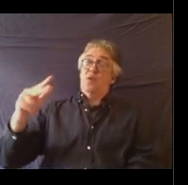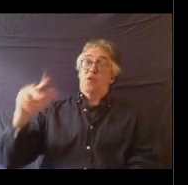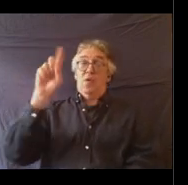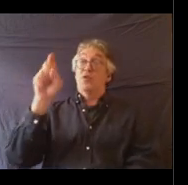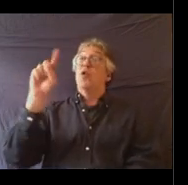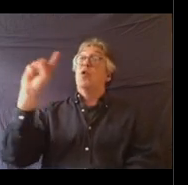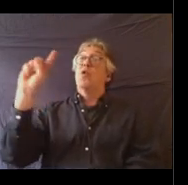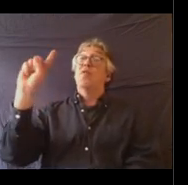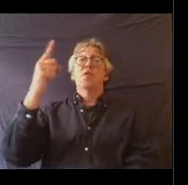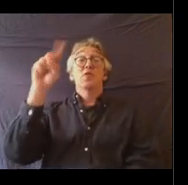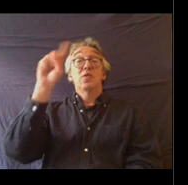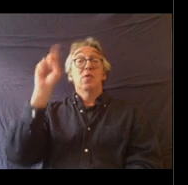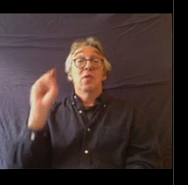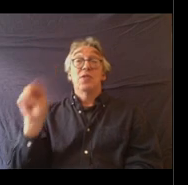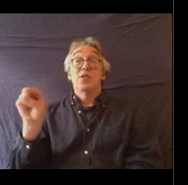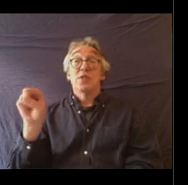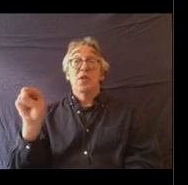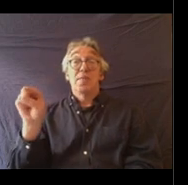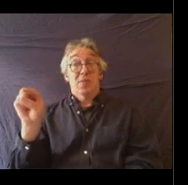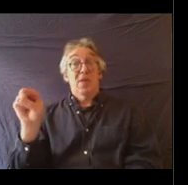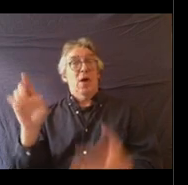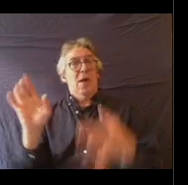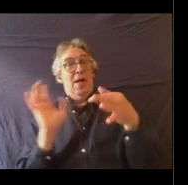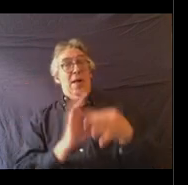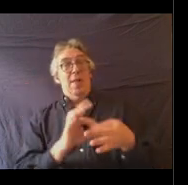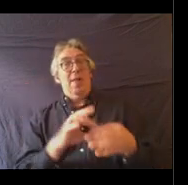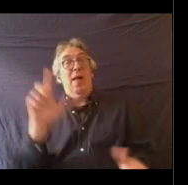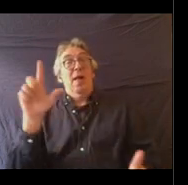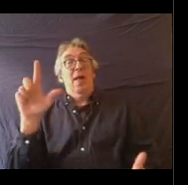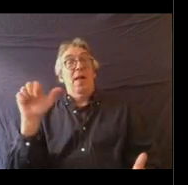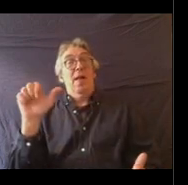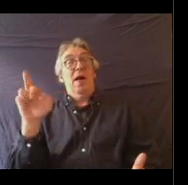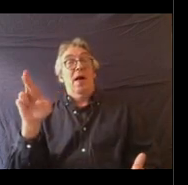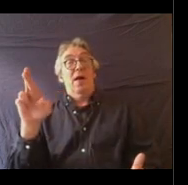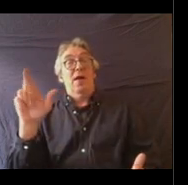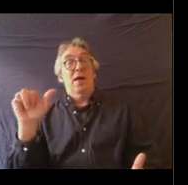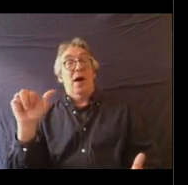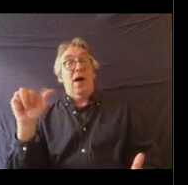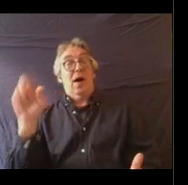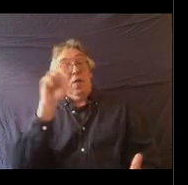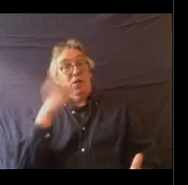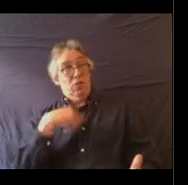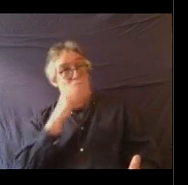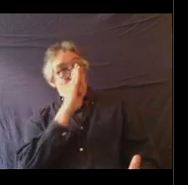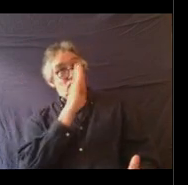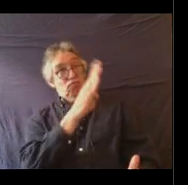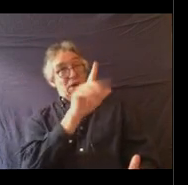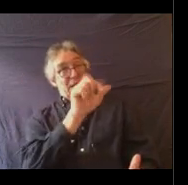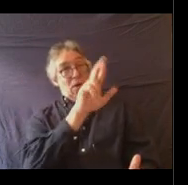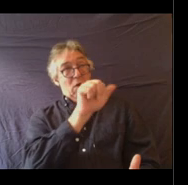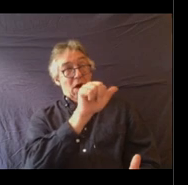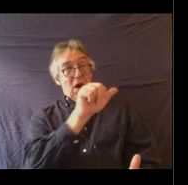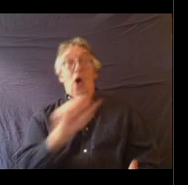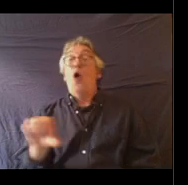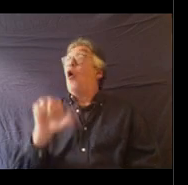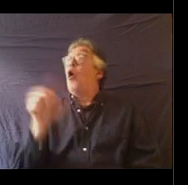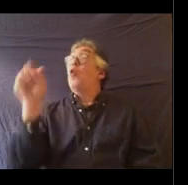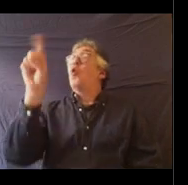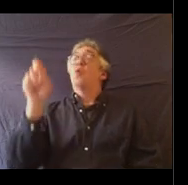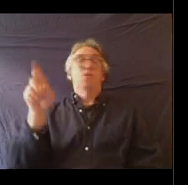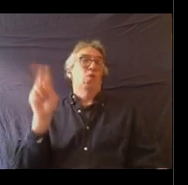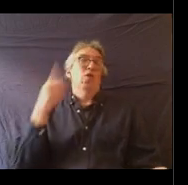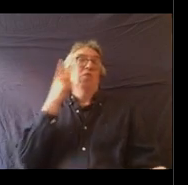one that still relates to Lara's presentation. So I would give that maybe directly to Lara. And the other ones we will see a little bit who is